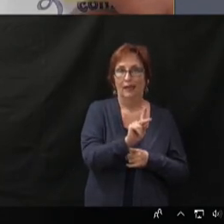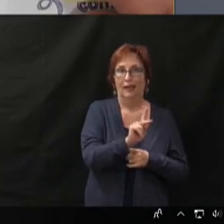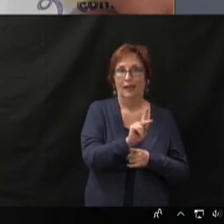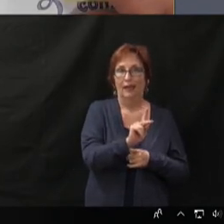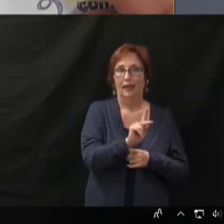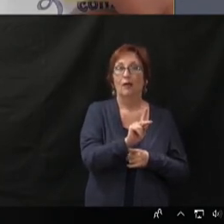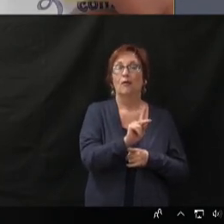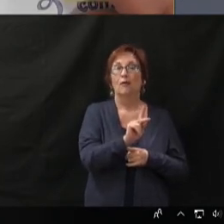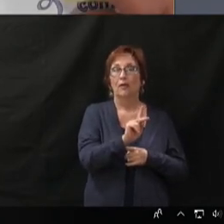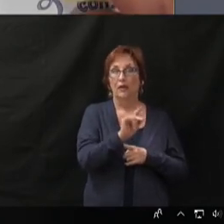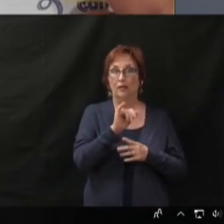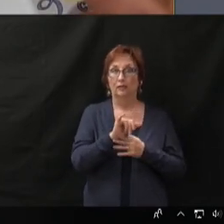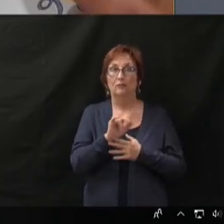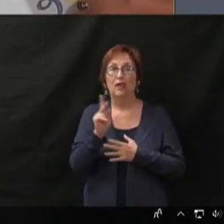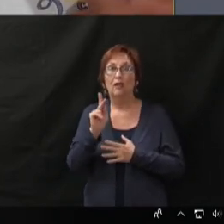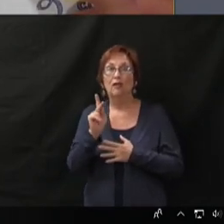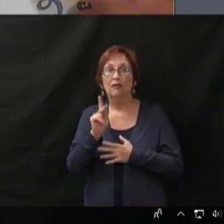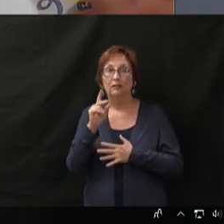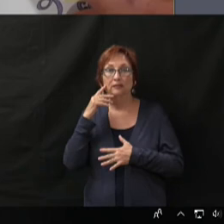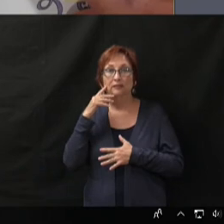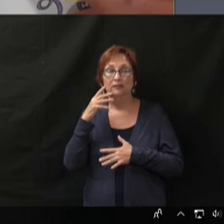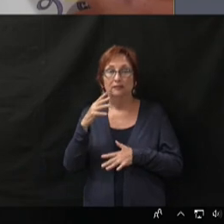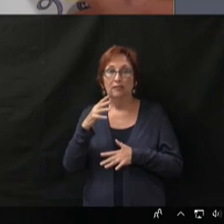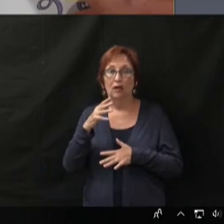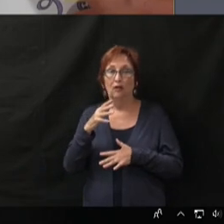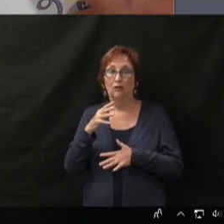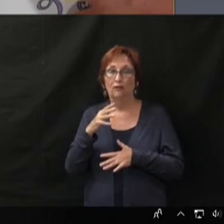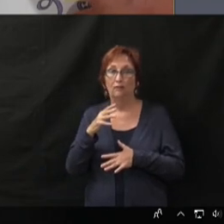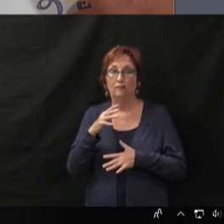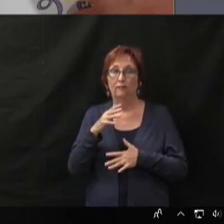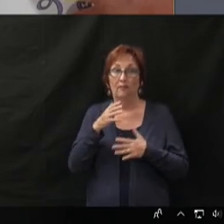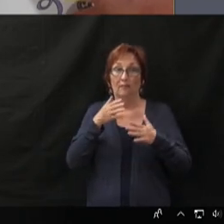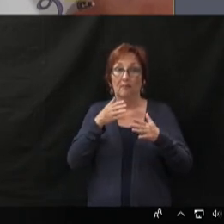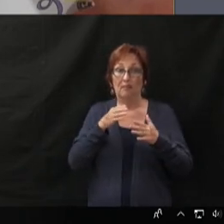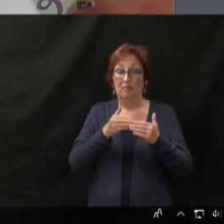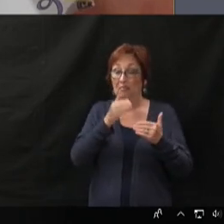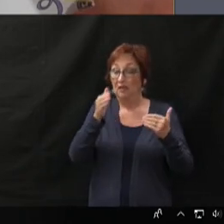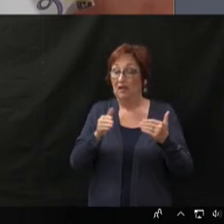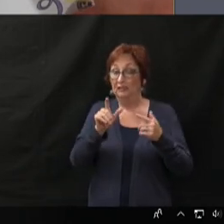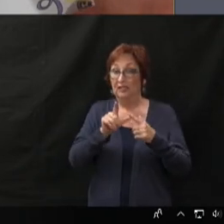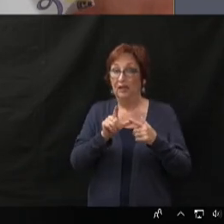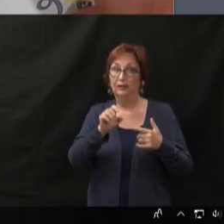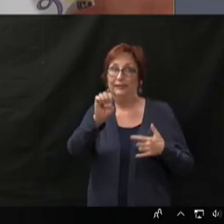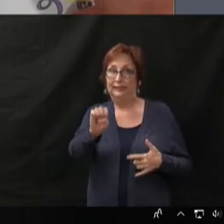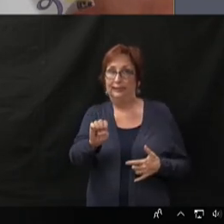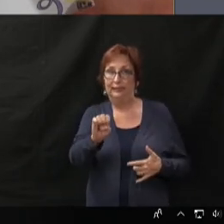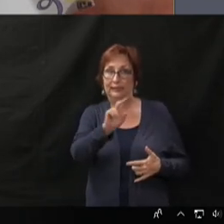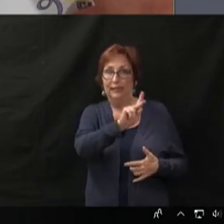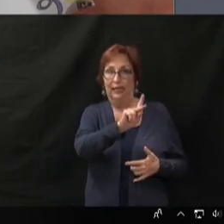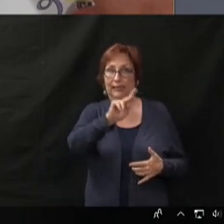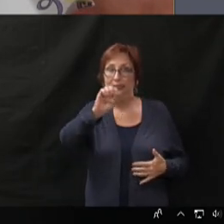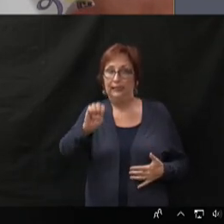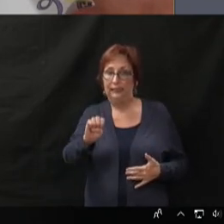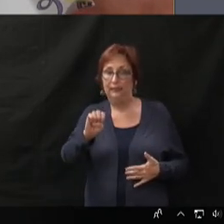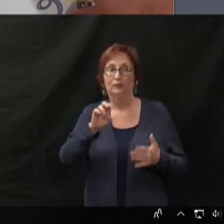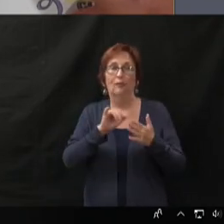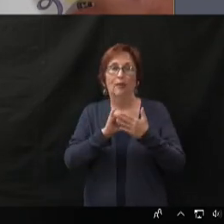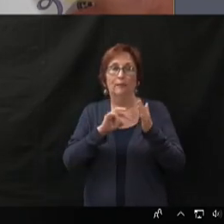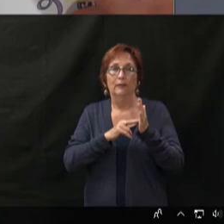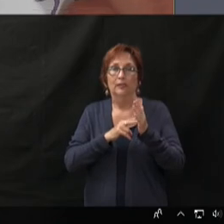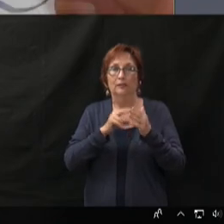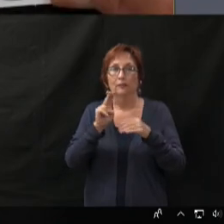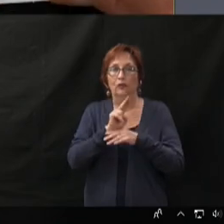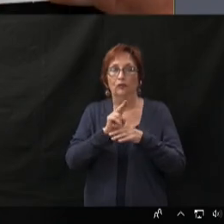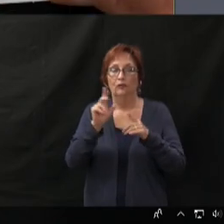Here's my k sound. There's an e that comes after it, so that tells me I'm going to use a k.